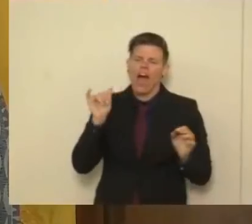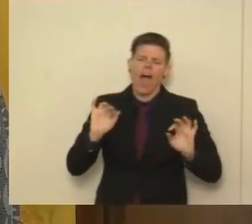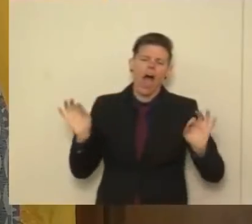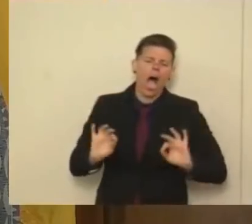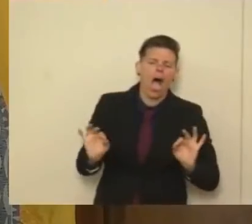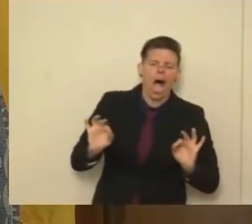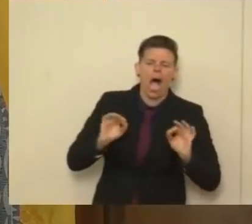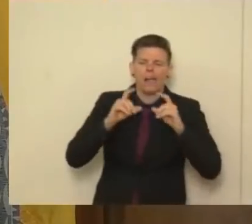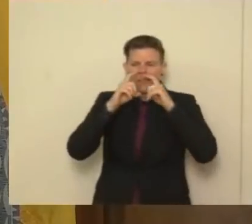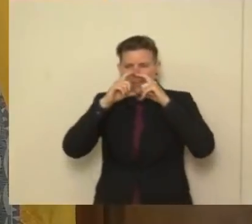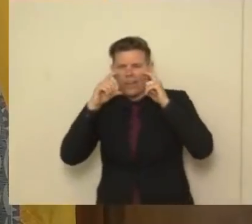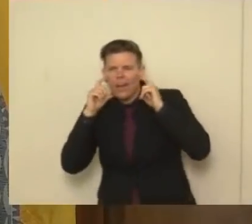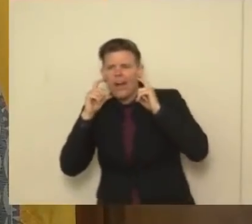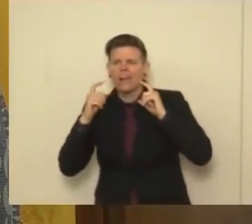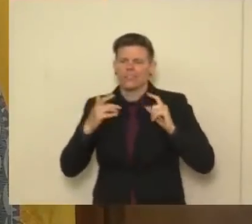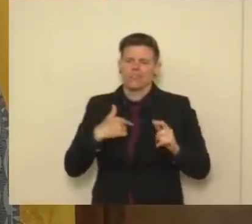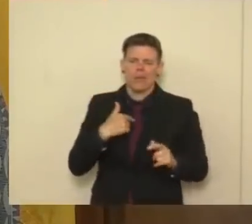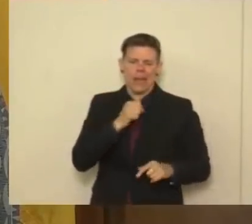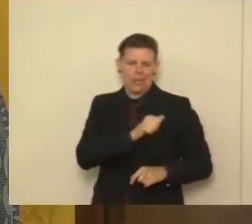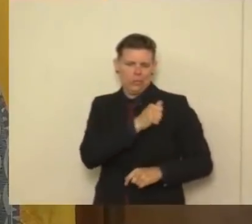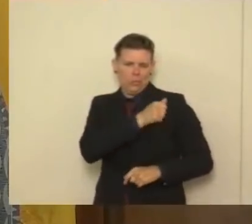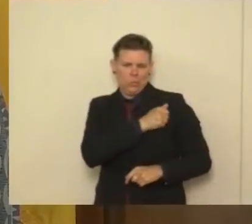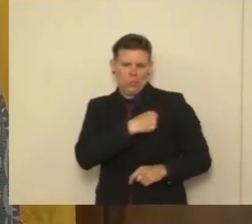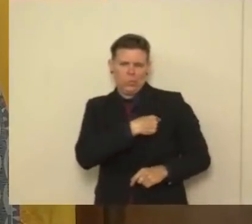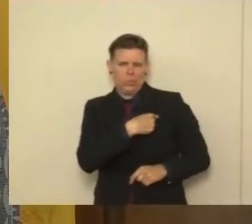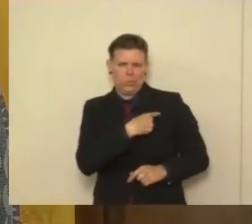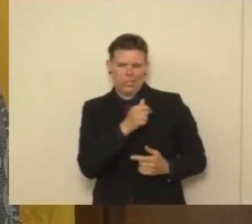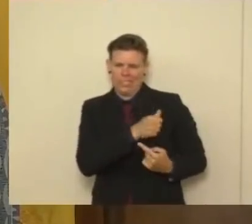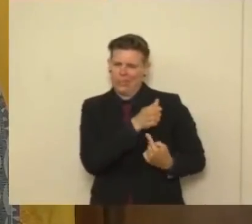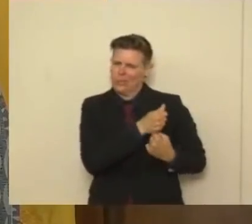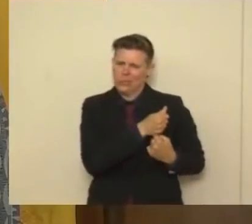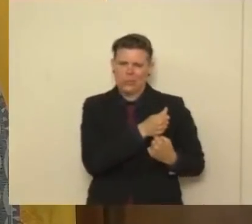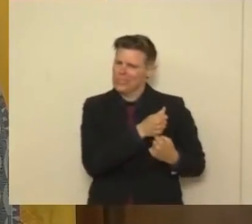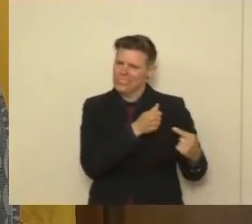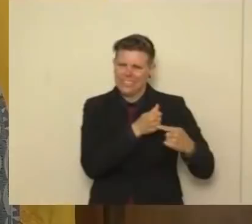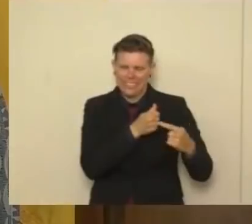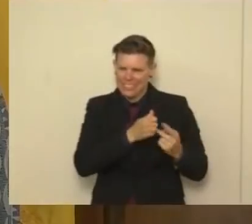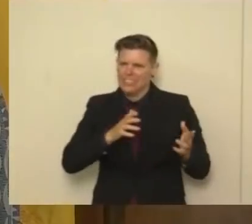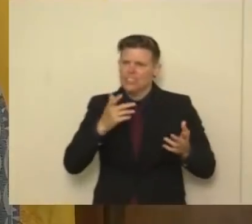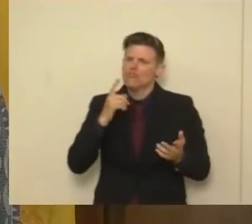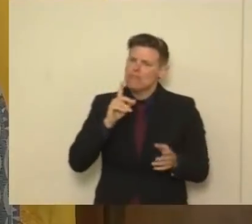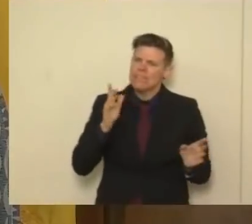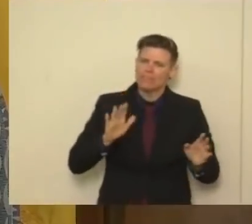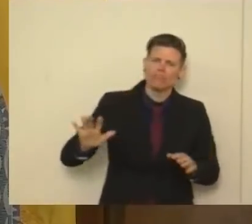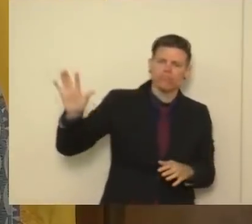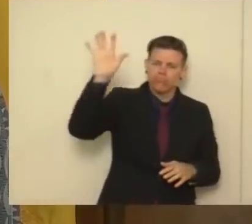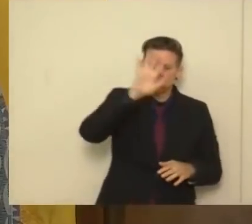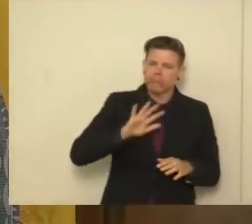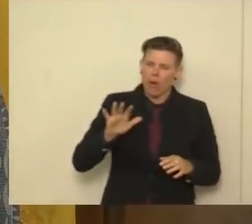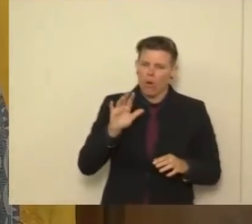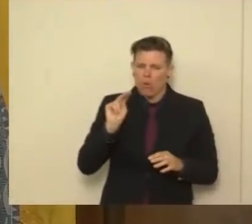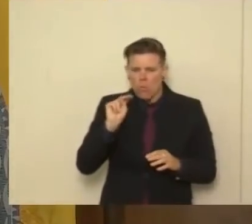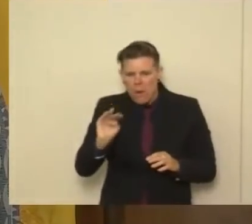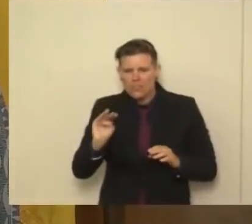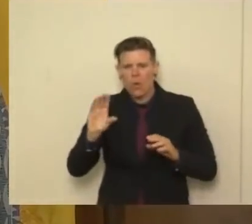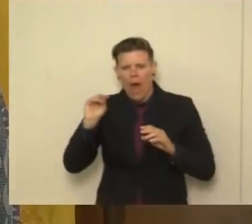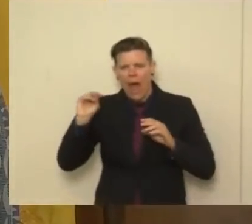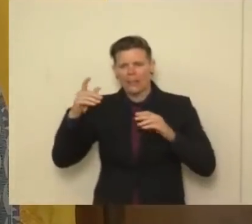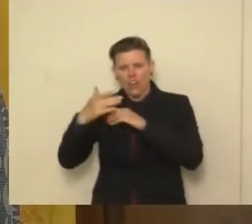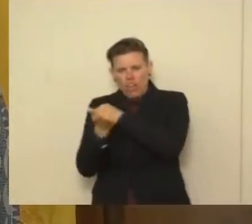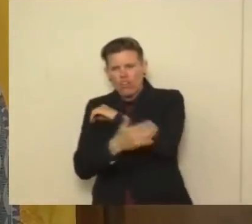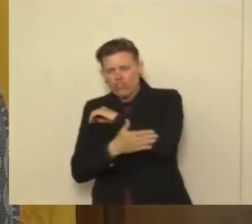general attitude, now all across the country, but also right here in New Mexico. When I